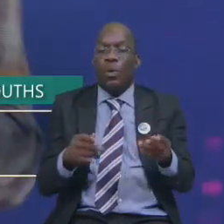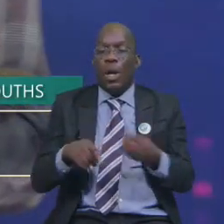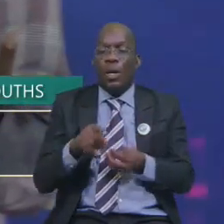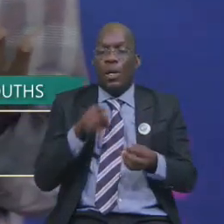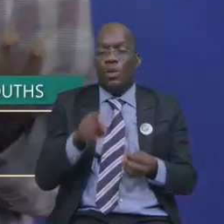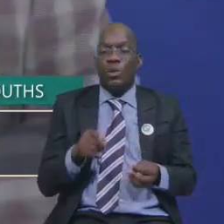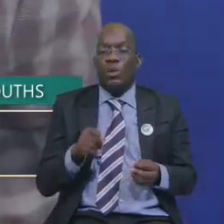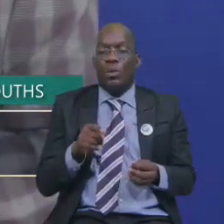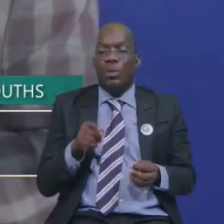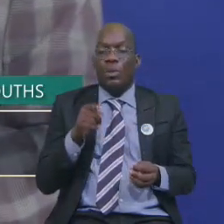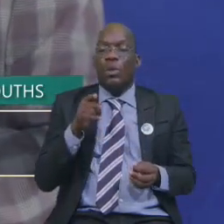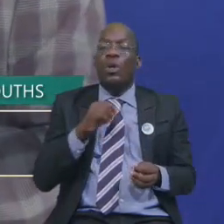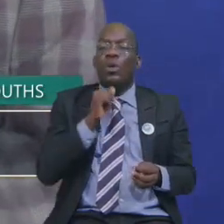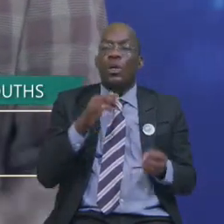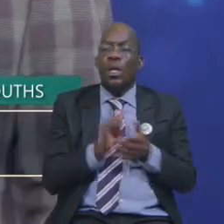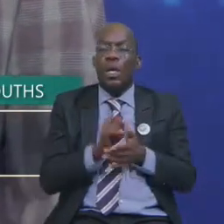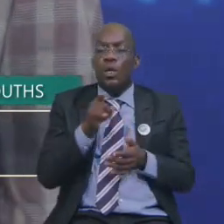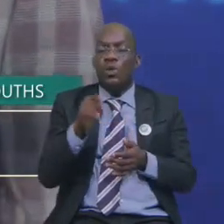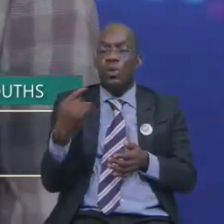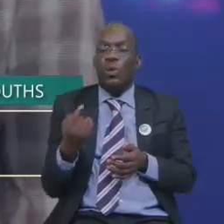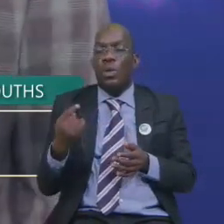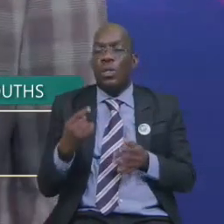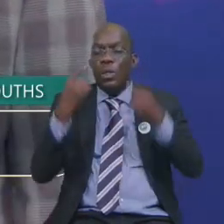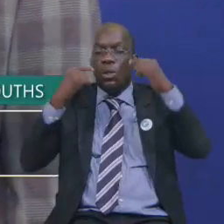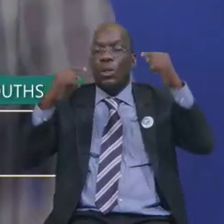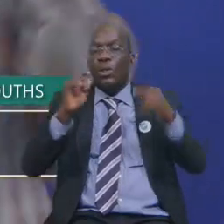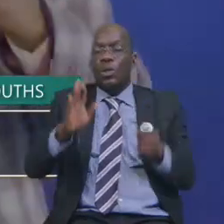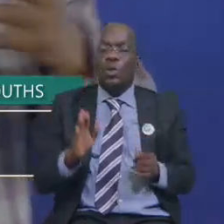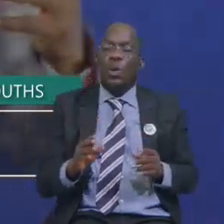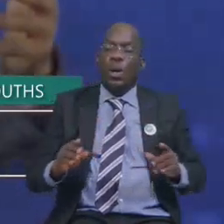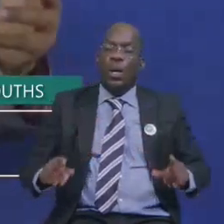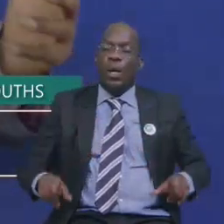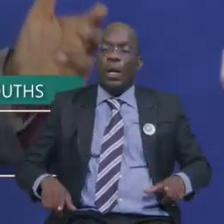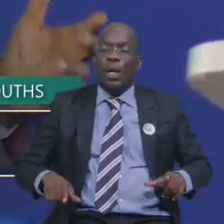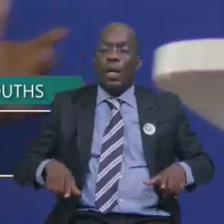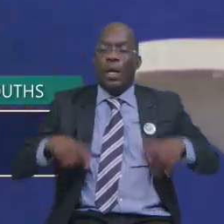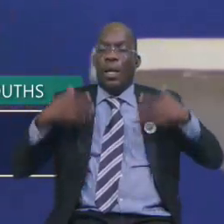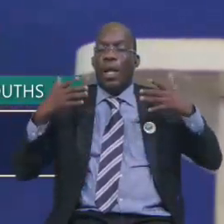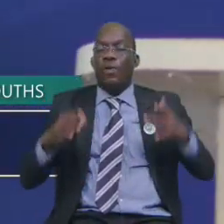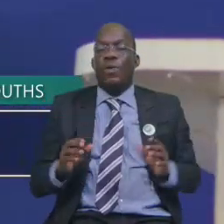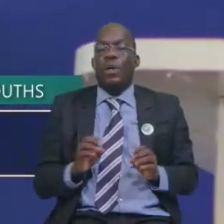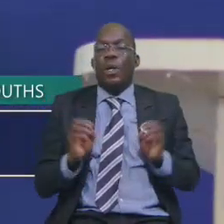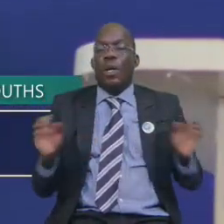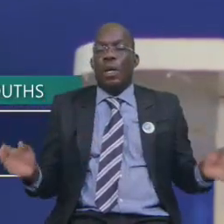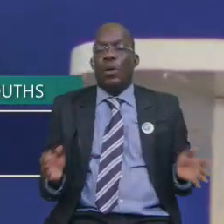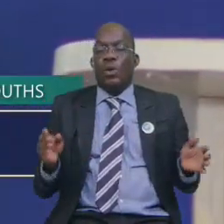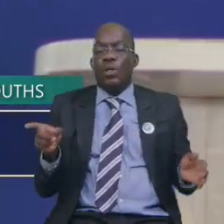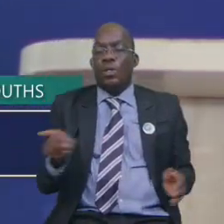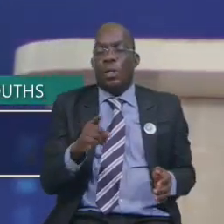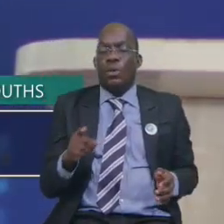only that you're successful, your life inspires them. Your life makes them to